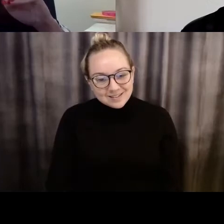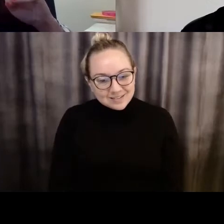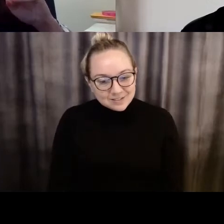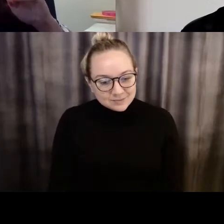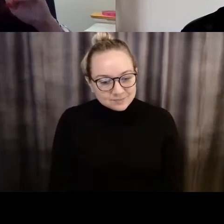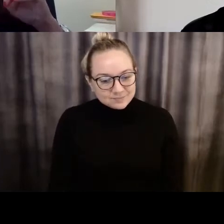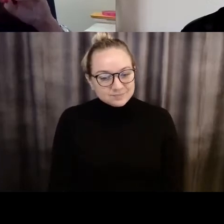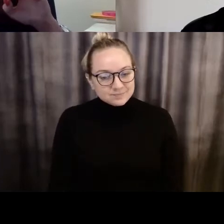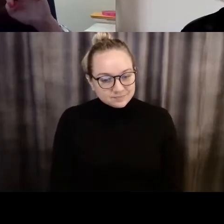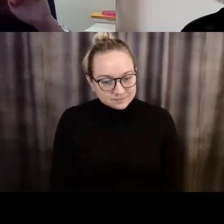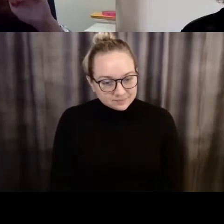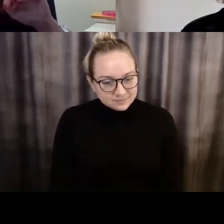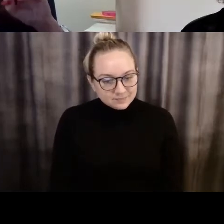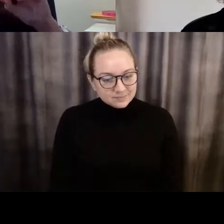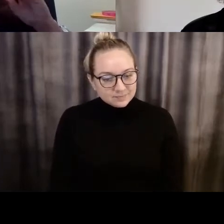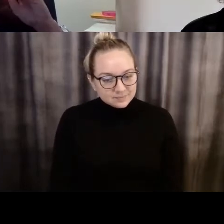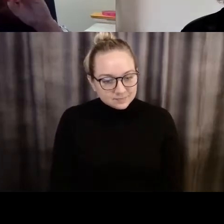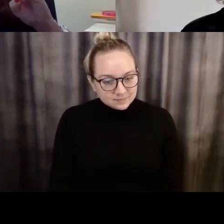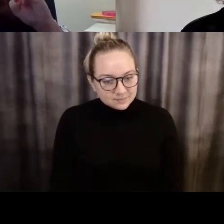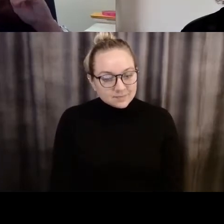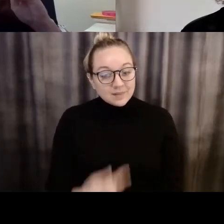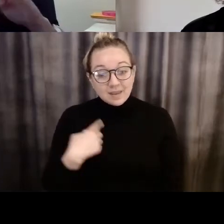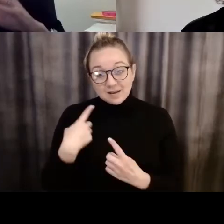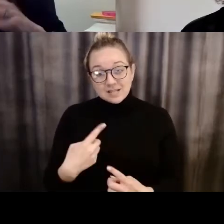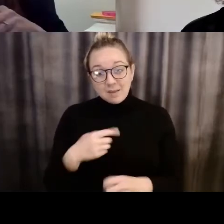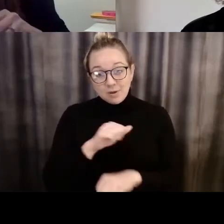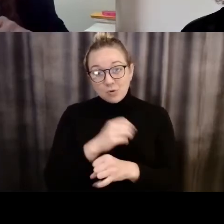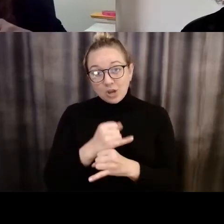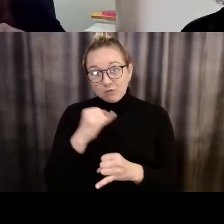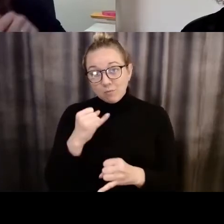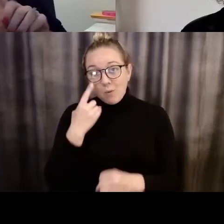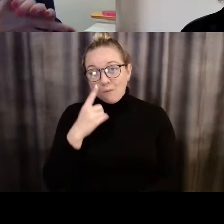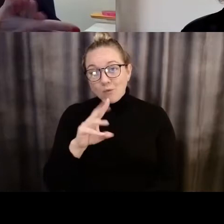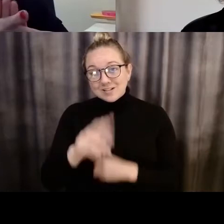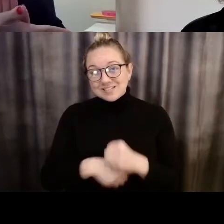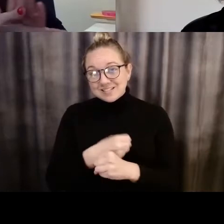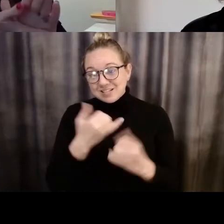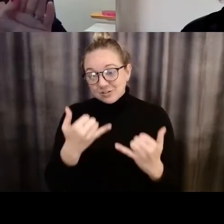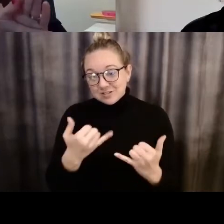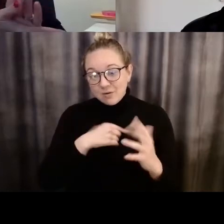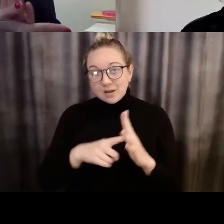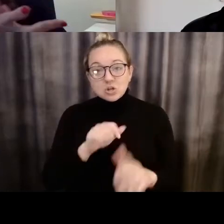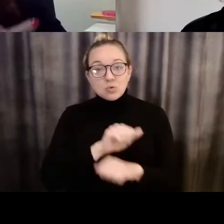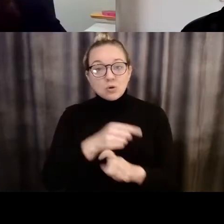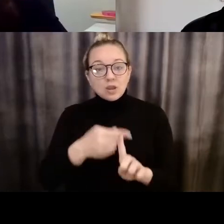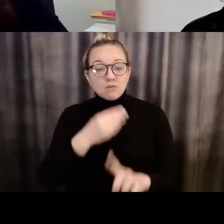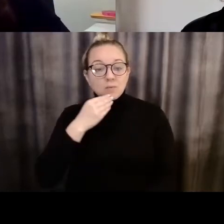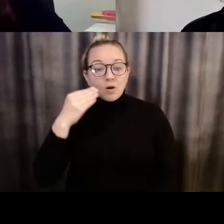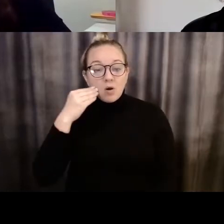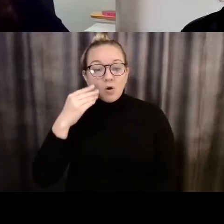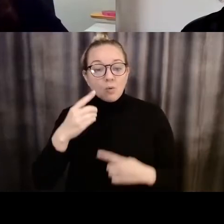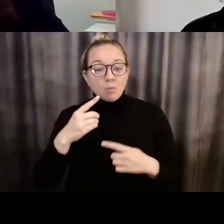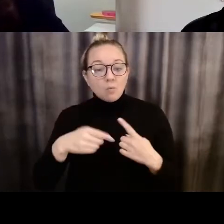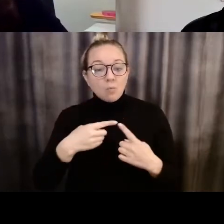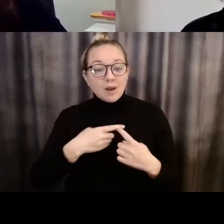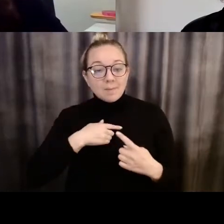said, Cassandra, I've been a remote employee for 6 years. I started working from home when my second son